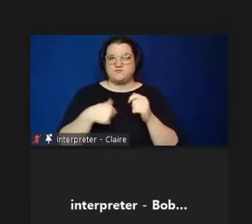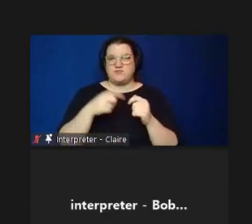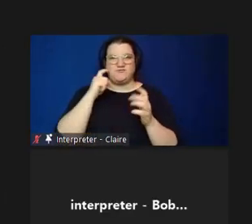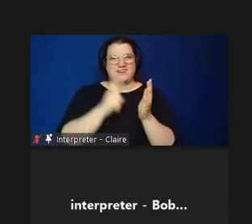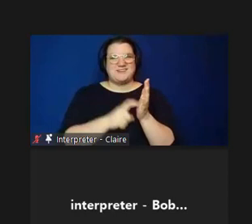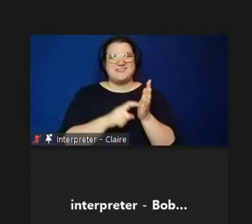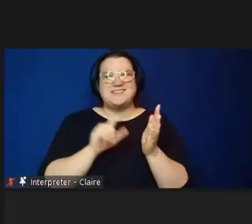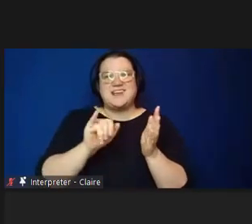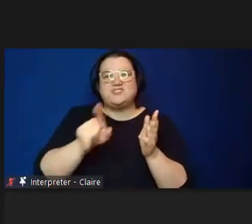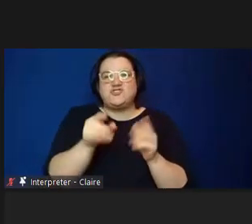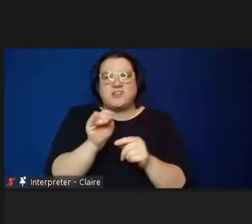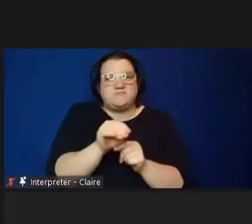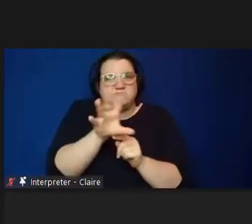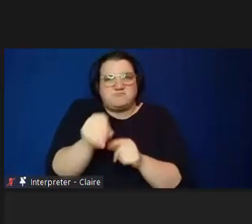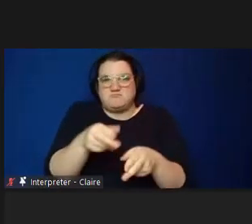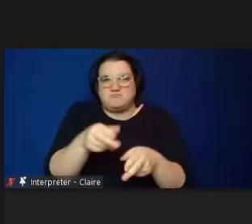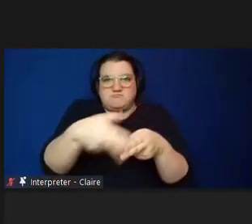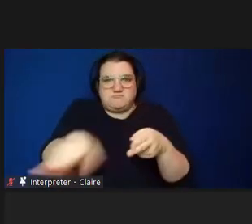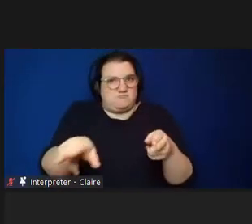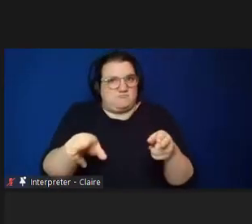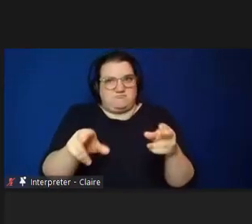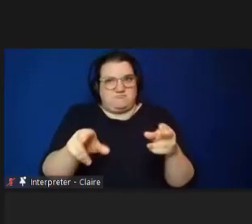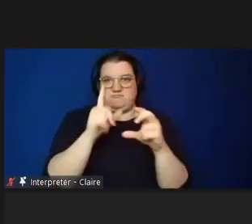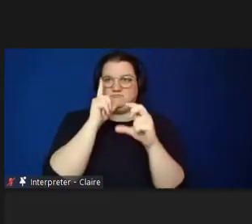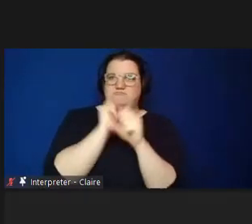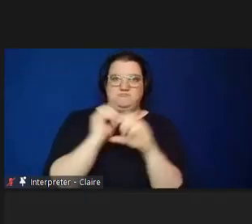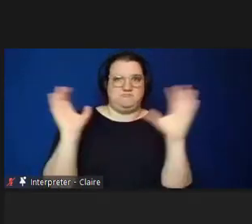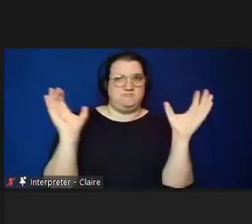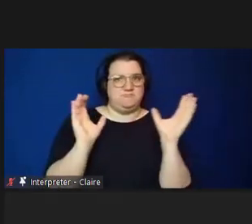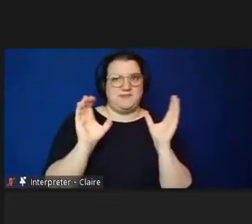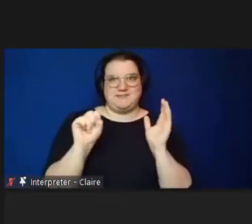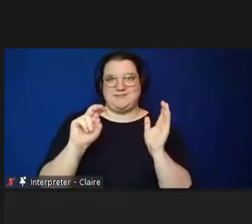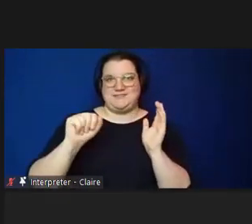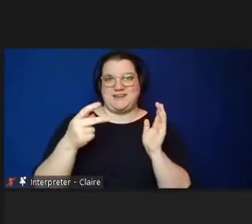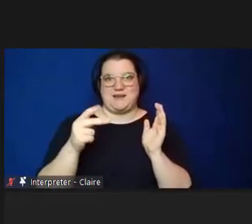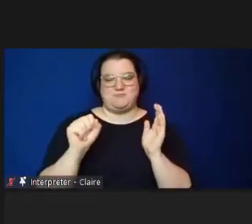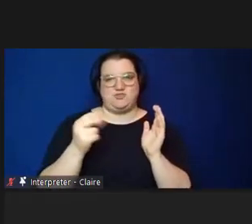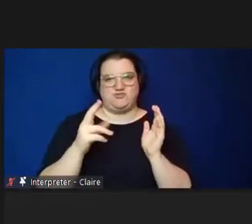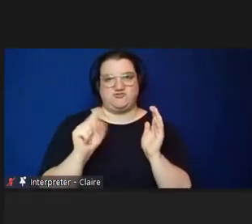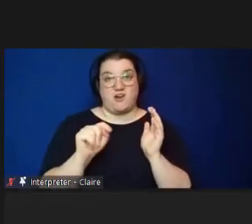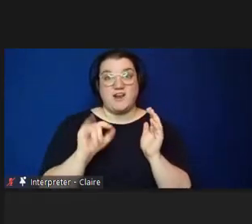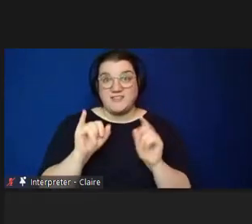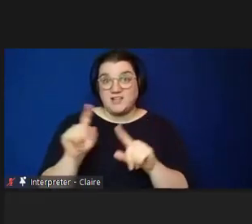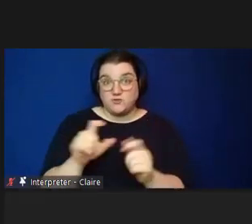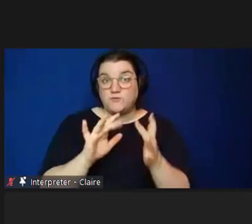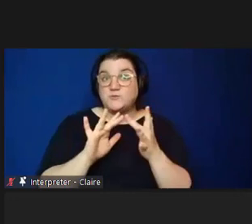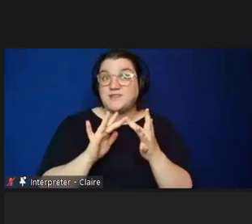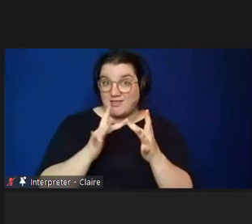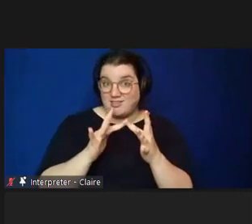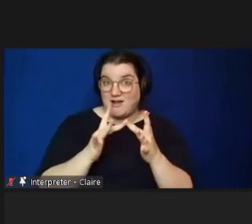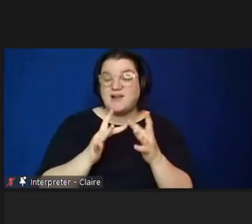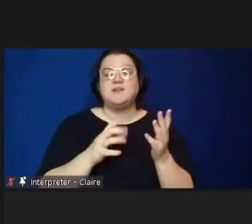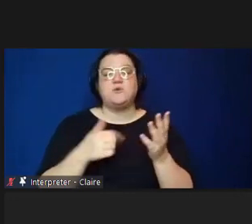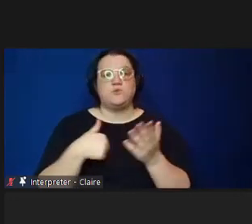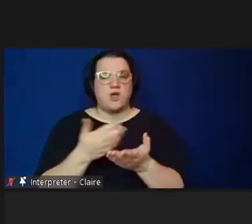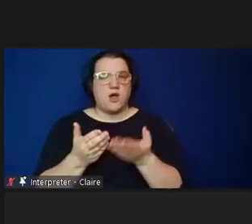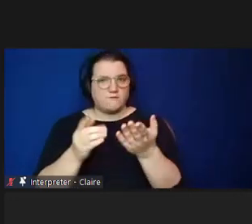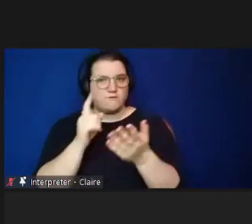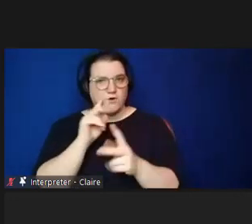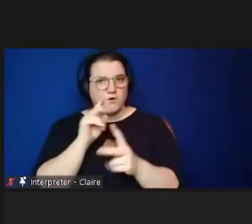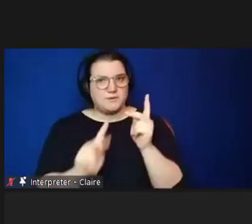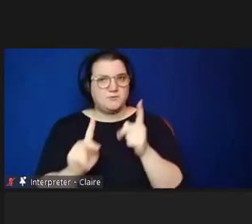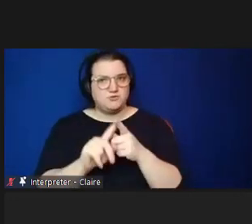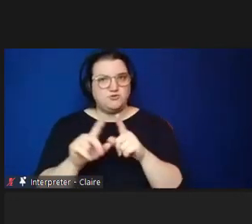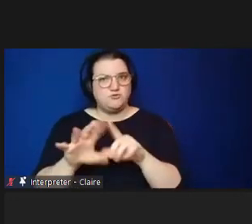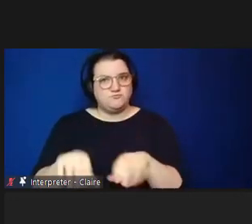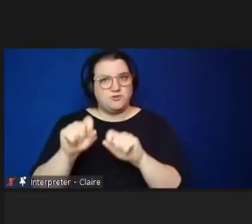snapshot, and it was an online survey. We also offered for people to take the survey by